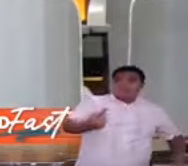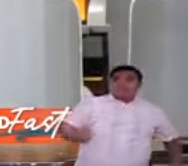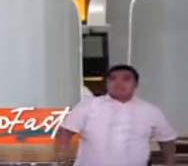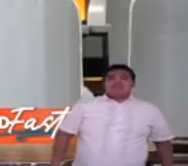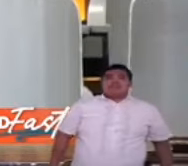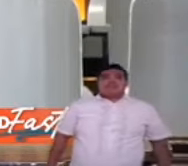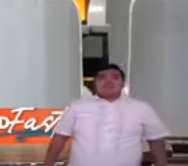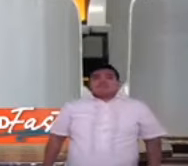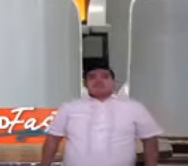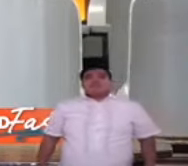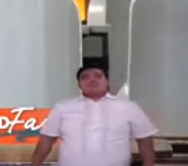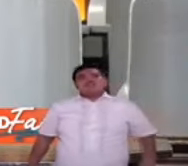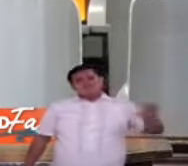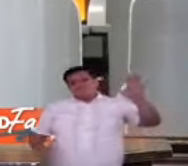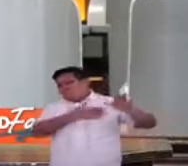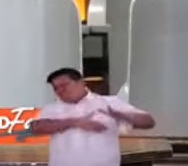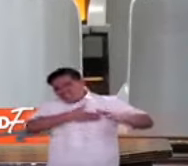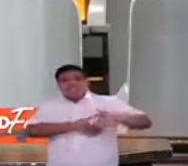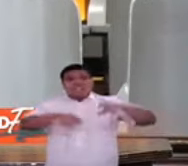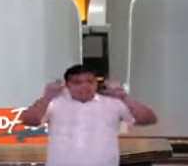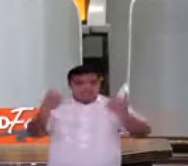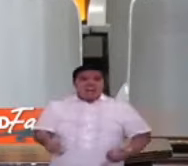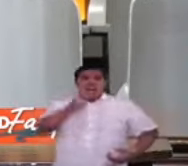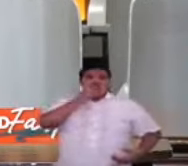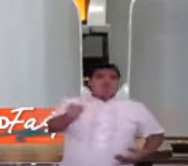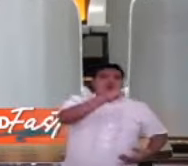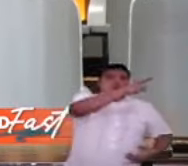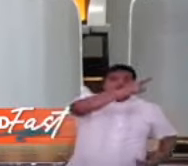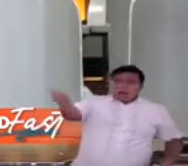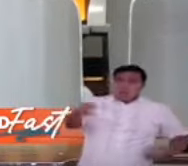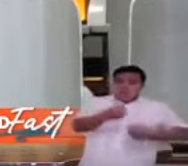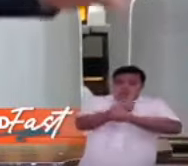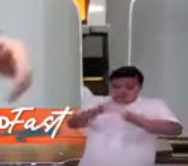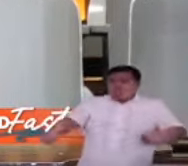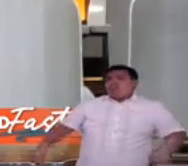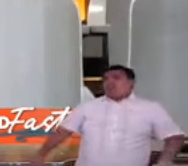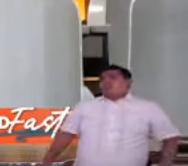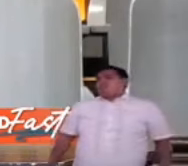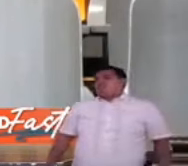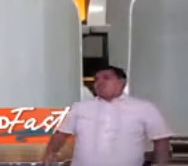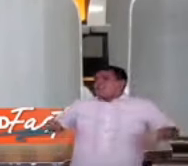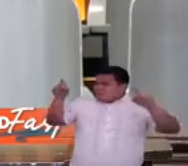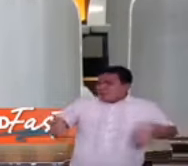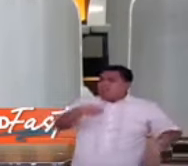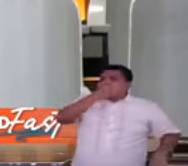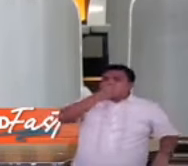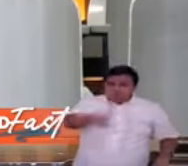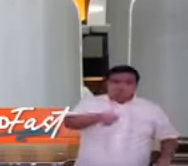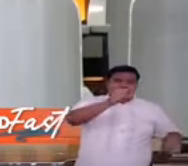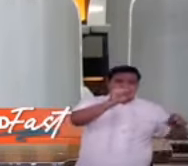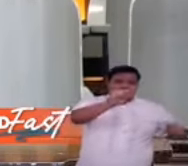like many others, you push Bible verses or lessons or devotionals so that people will be